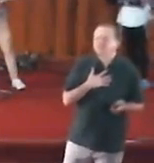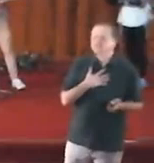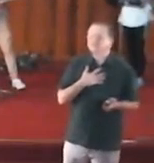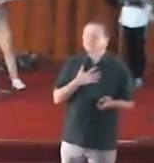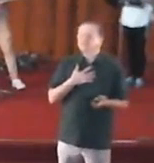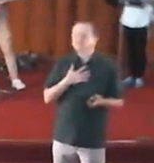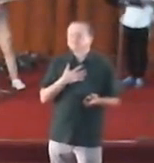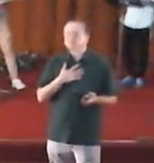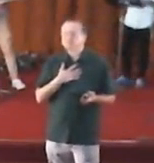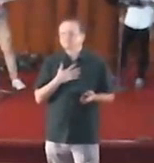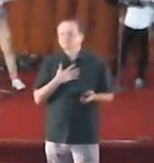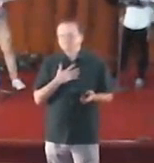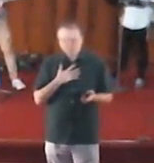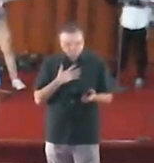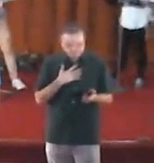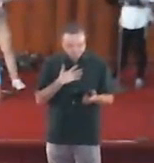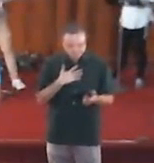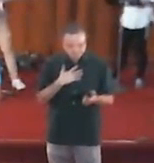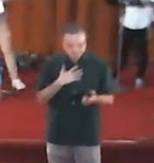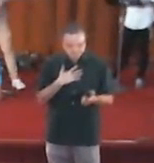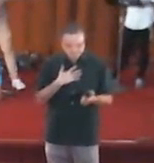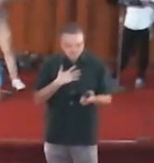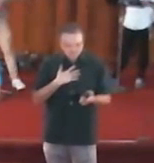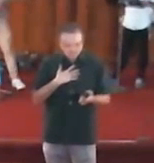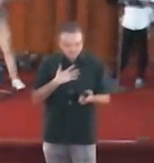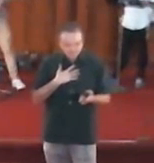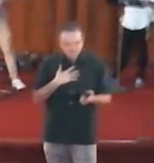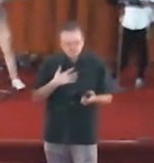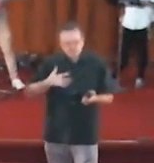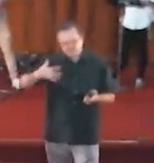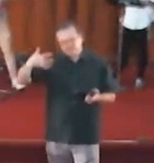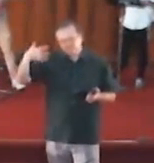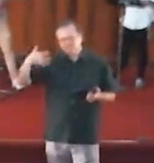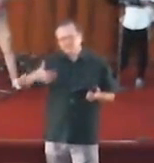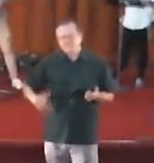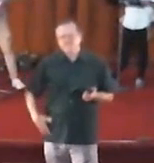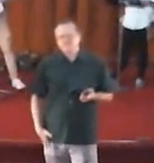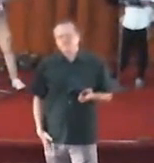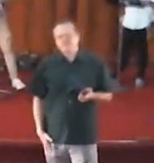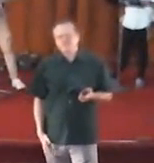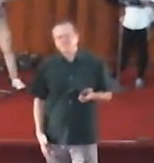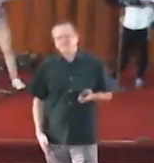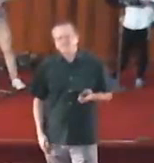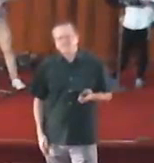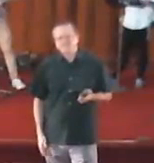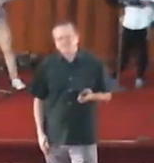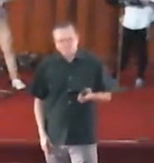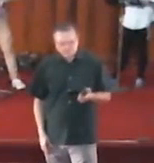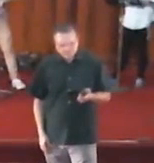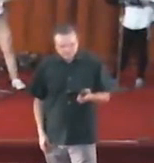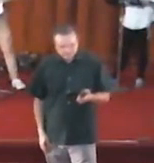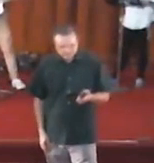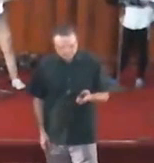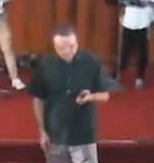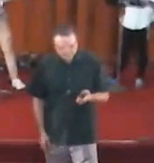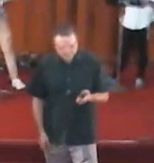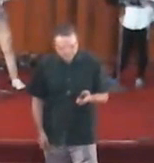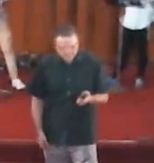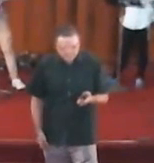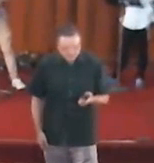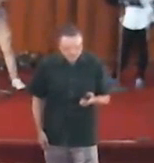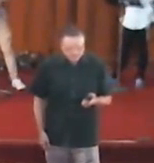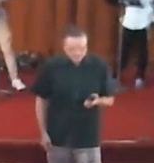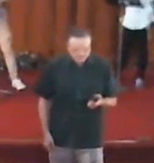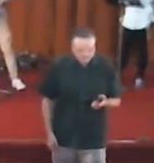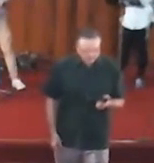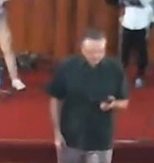creatividad. You make me creative. Tú santificas mi vida. You sanctify me for my life's